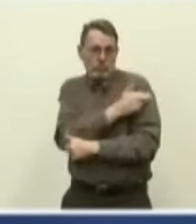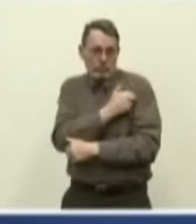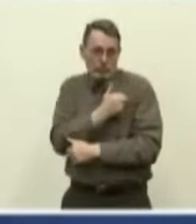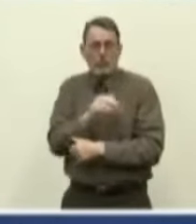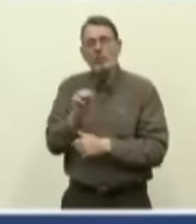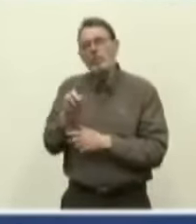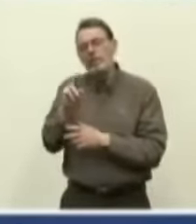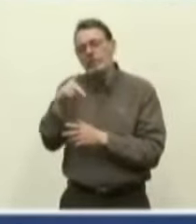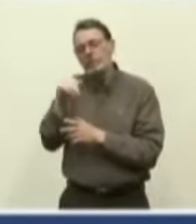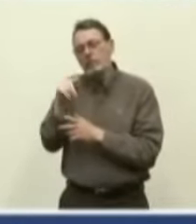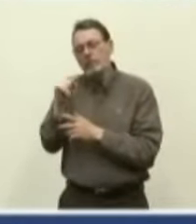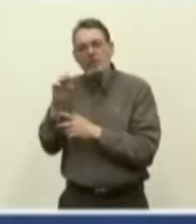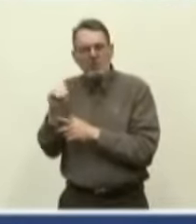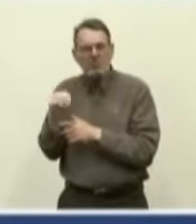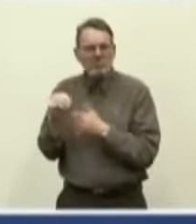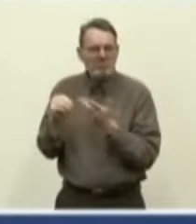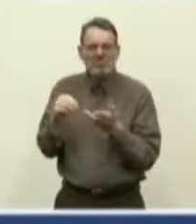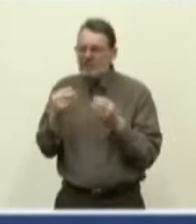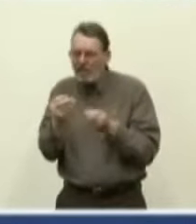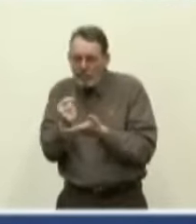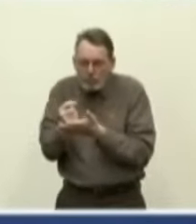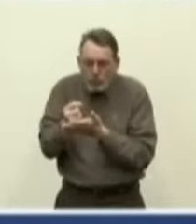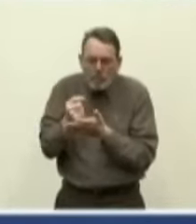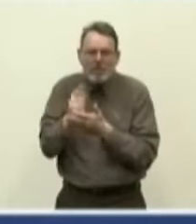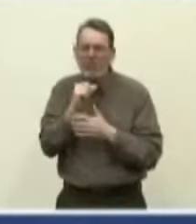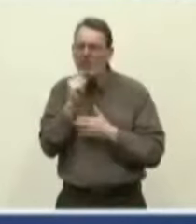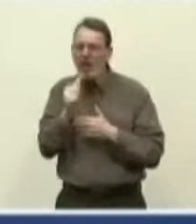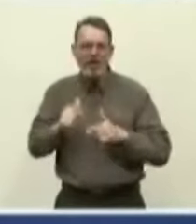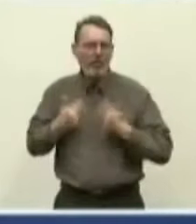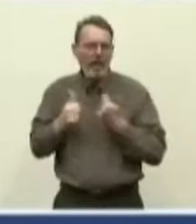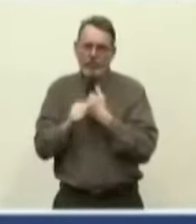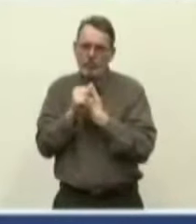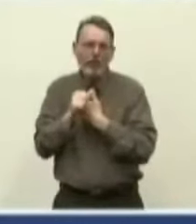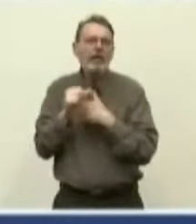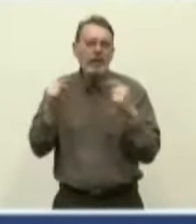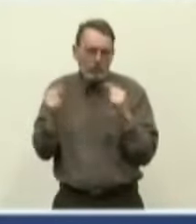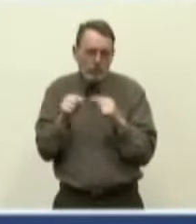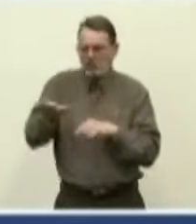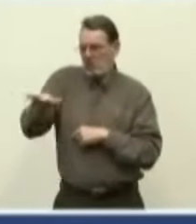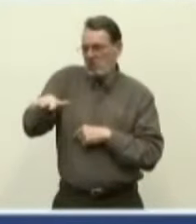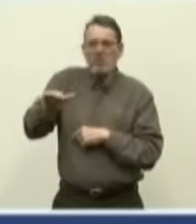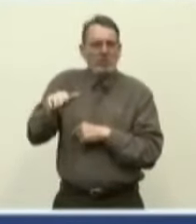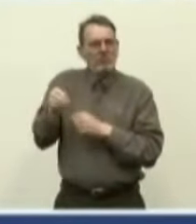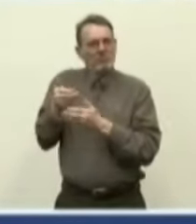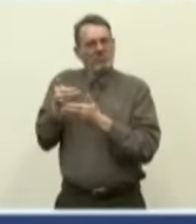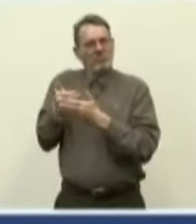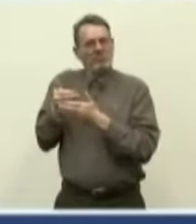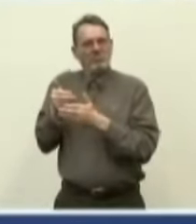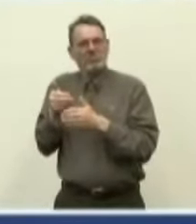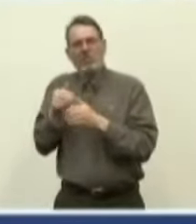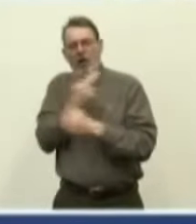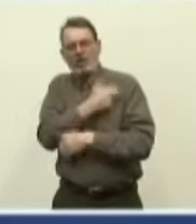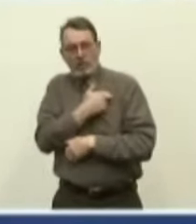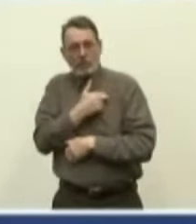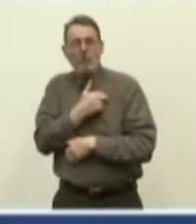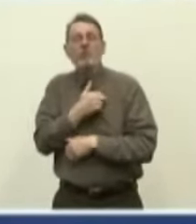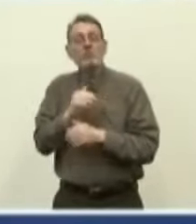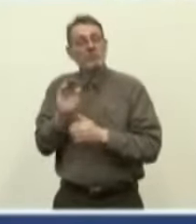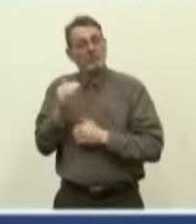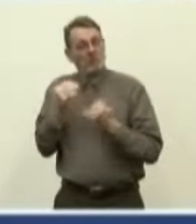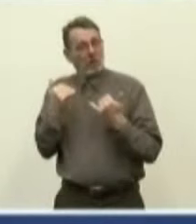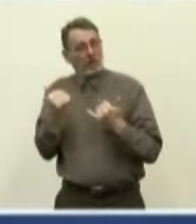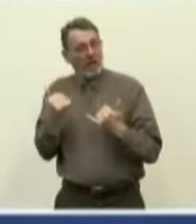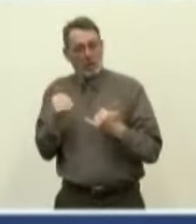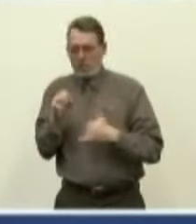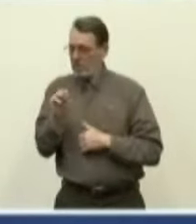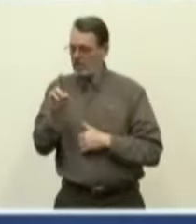Mr. Pittman was treated for non-life-threatening injuries at a local hospital. Based upon information known at this time, Mr. Pittman was not